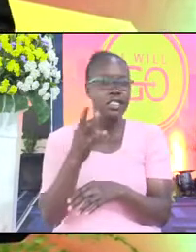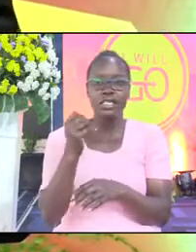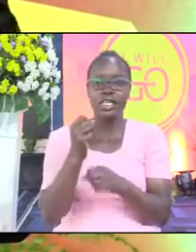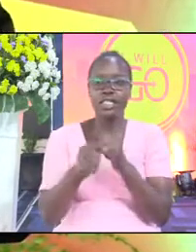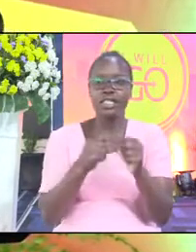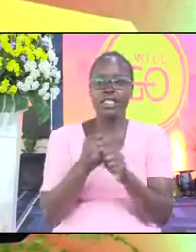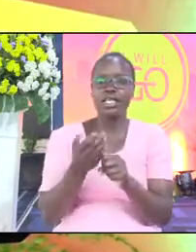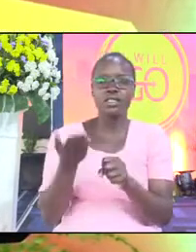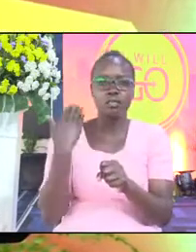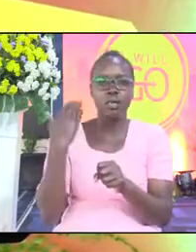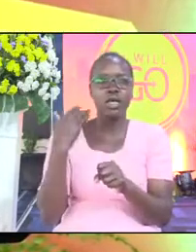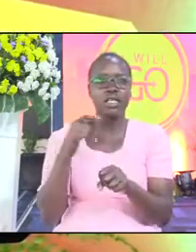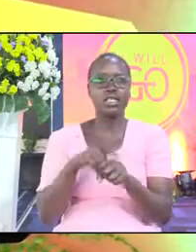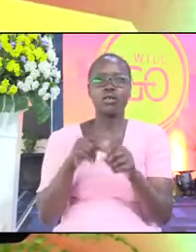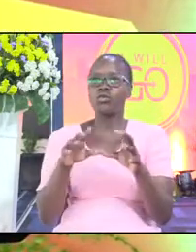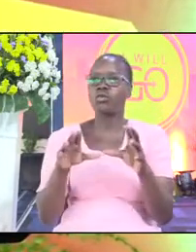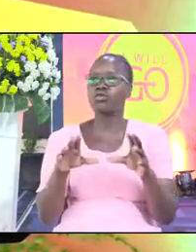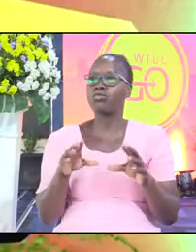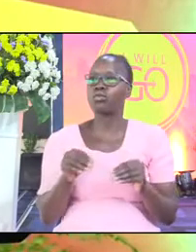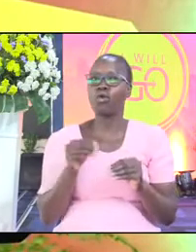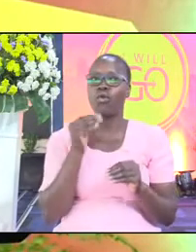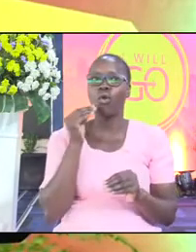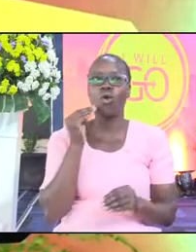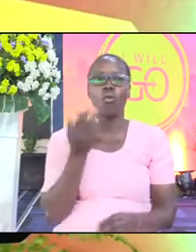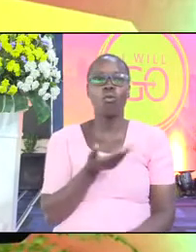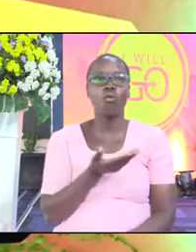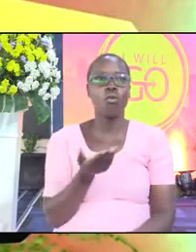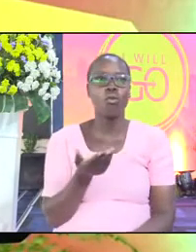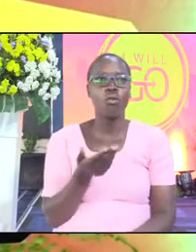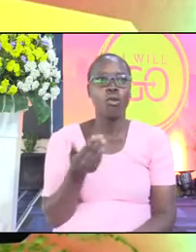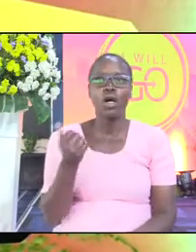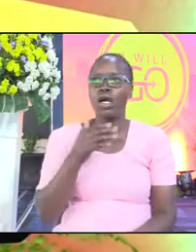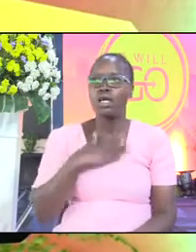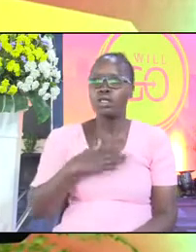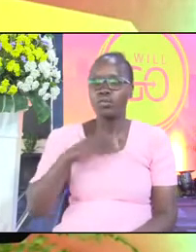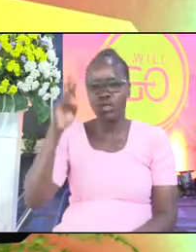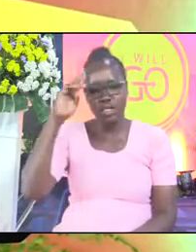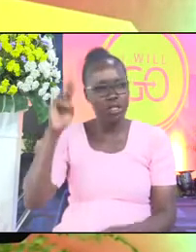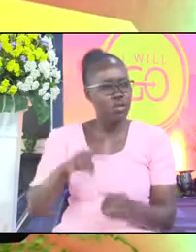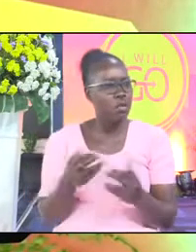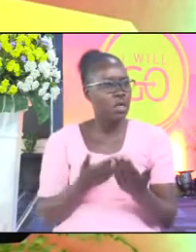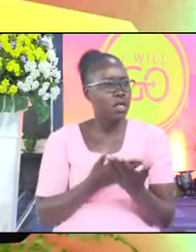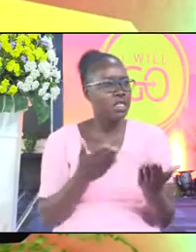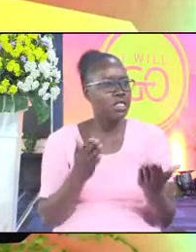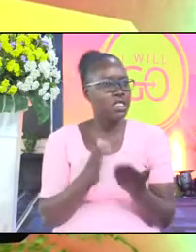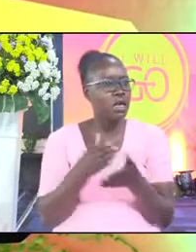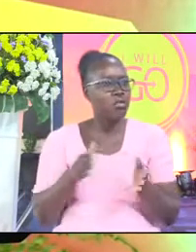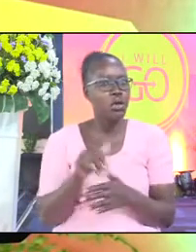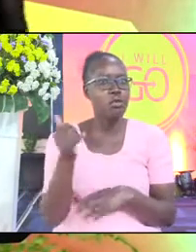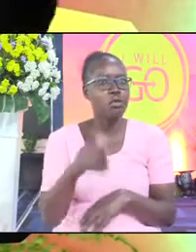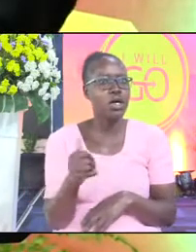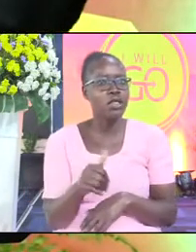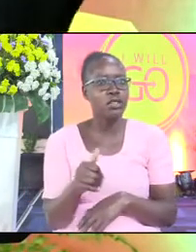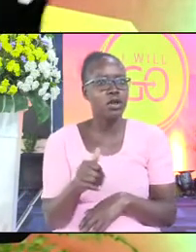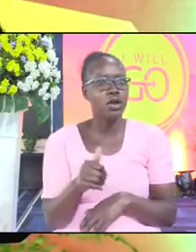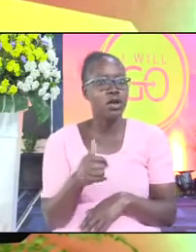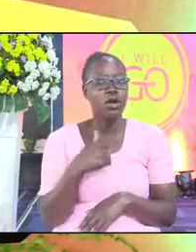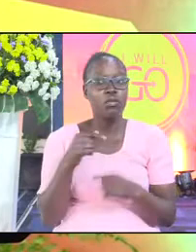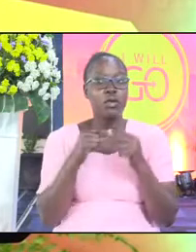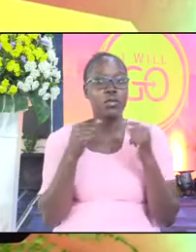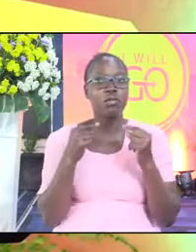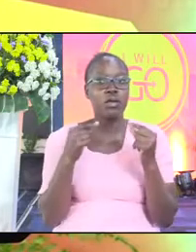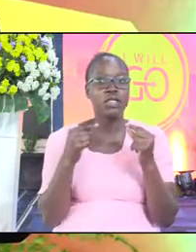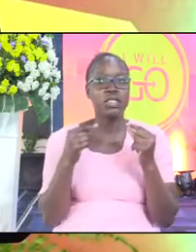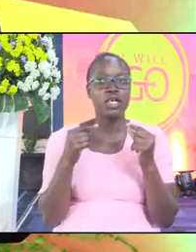years ago when you were in the city hall. Anybody remember that? Some of you weren't born. I was pastoring